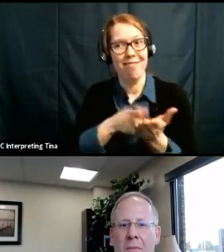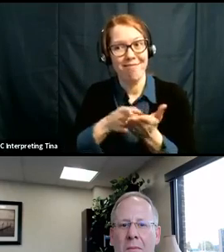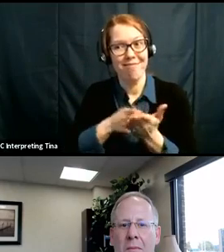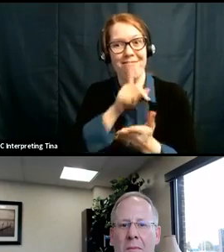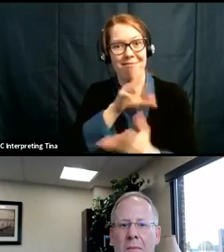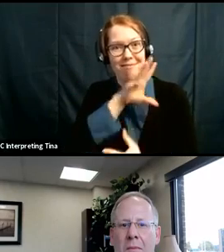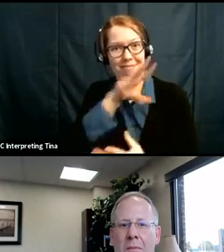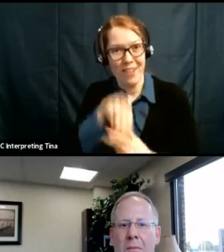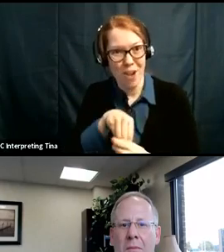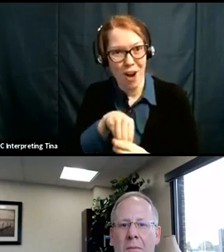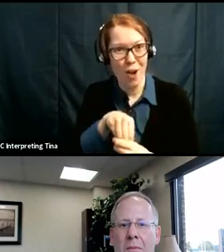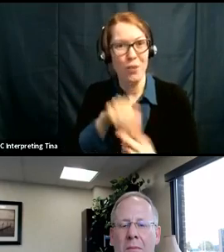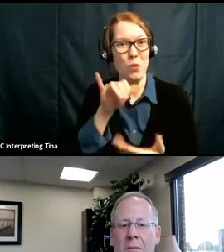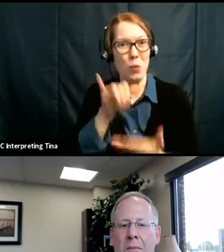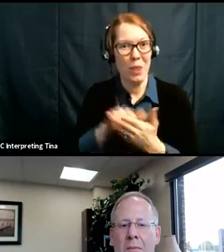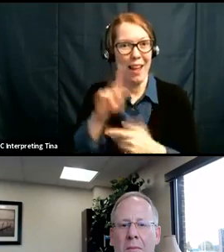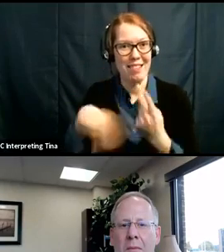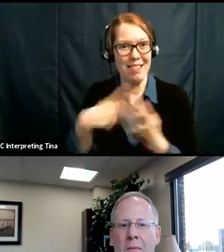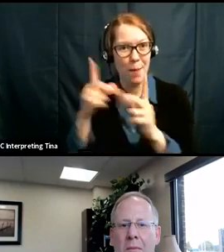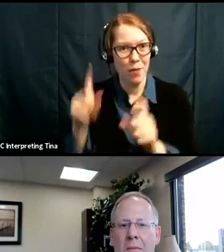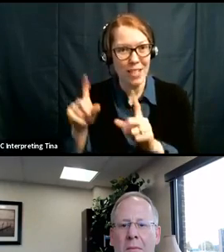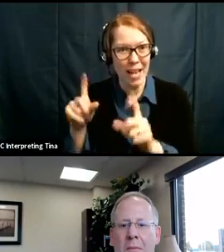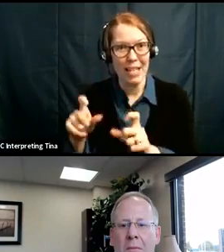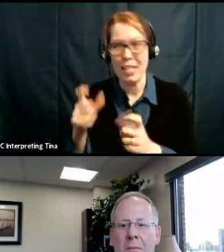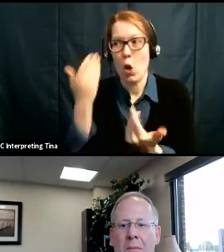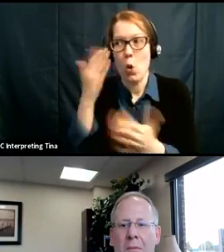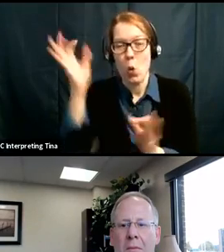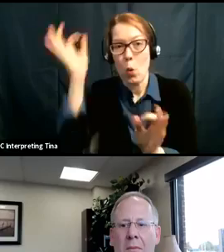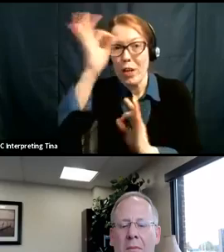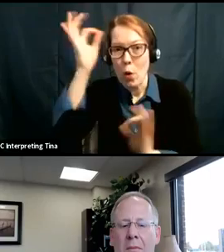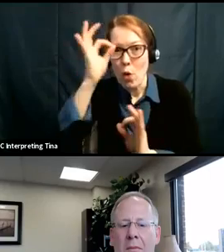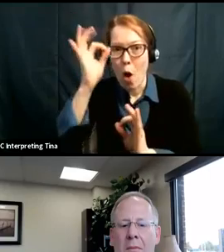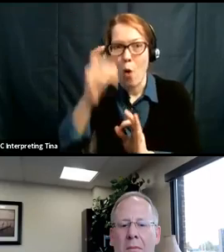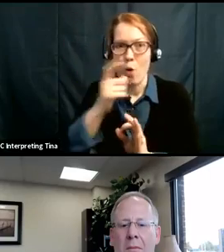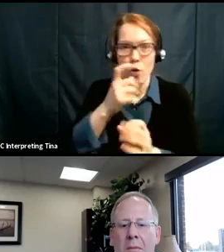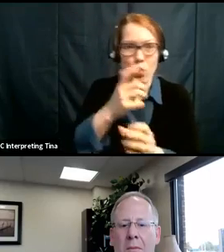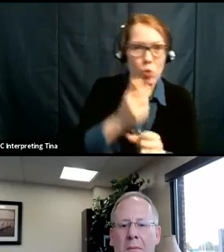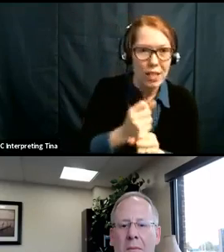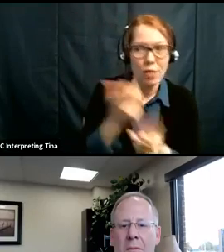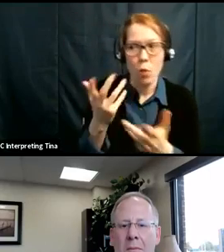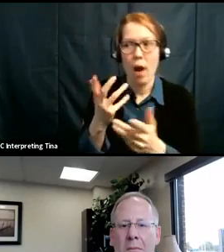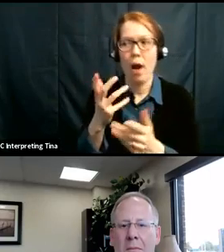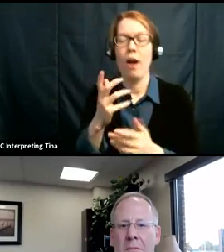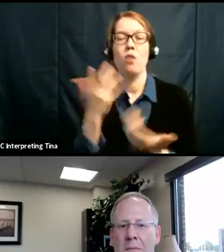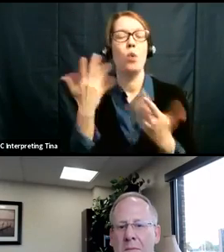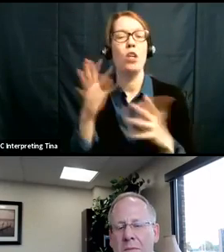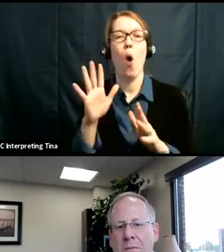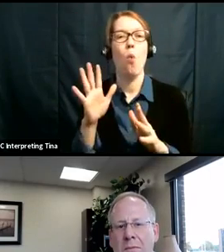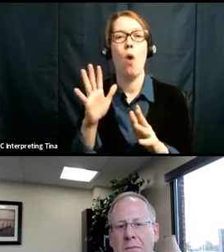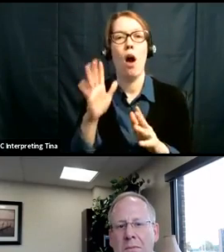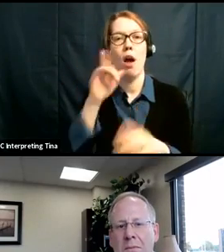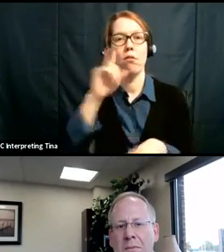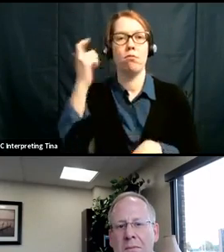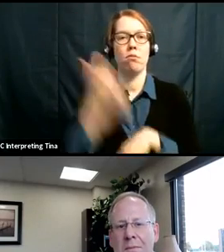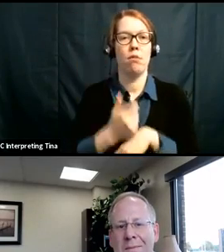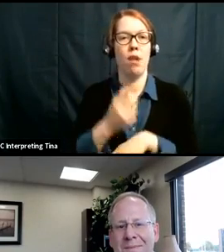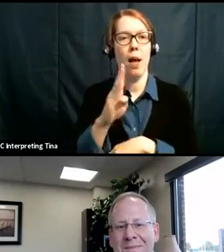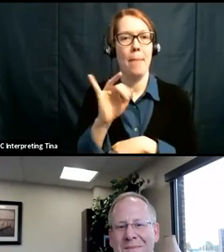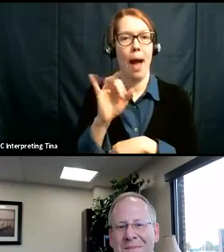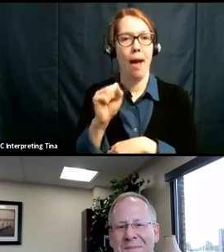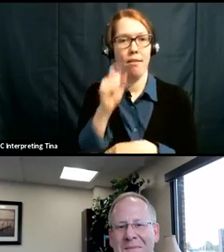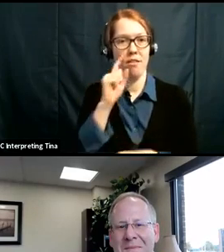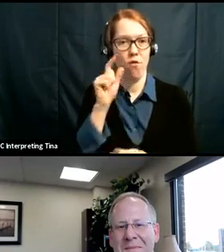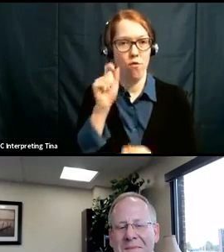so that truly nobody knows who's getting what, so that there isn't unnecessary bias that goes into this. And because of